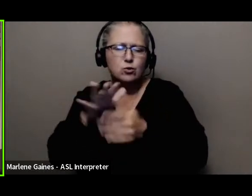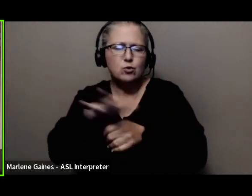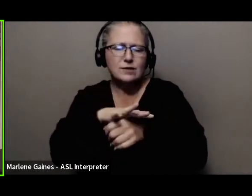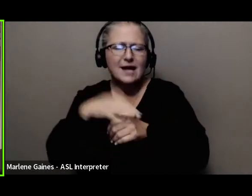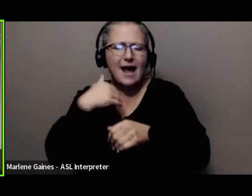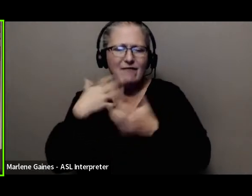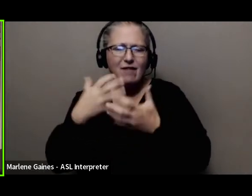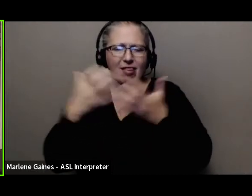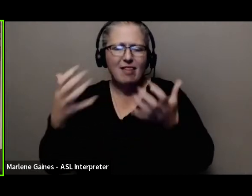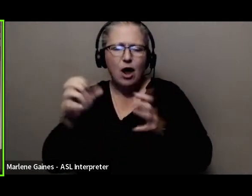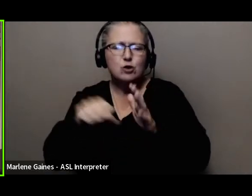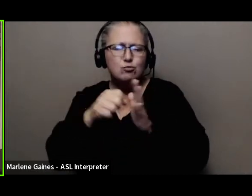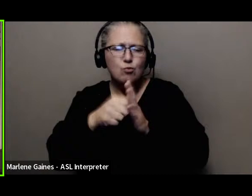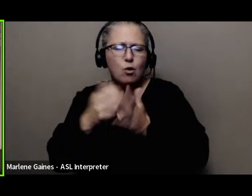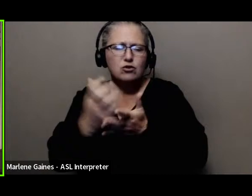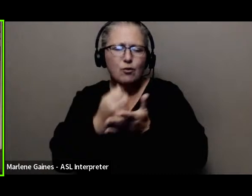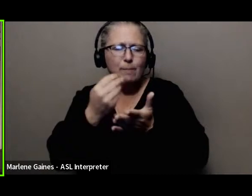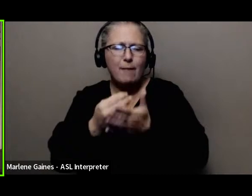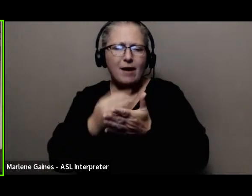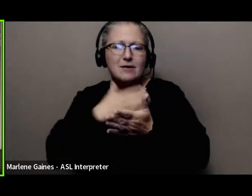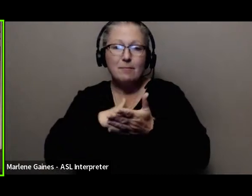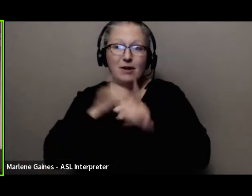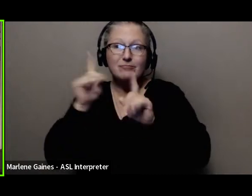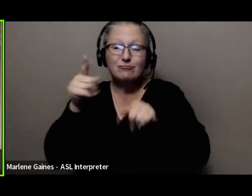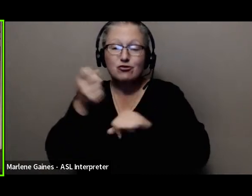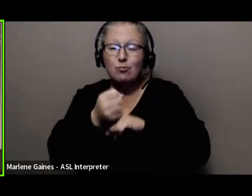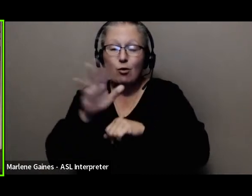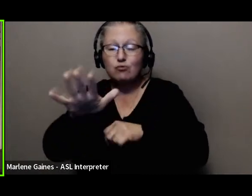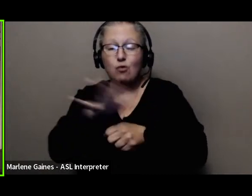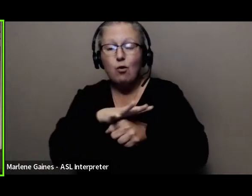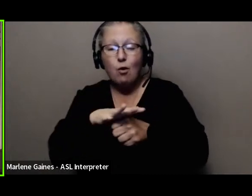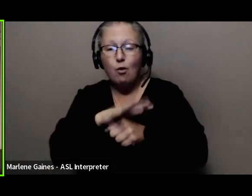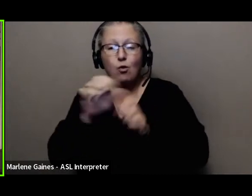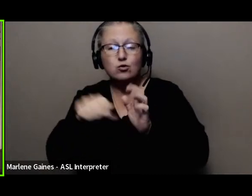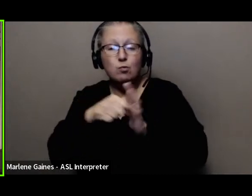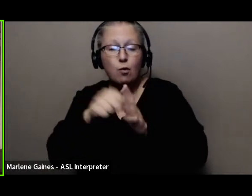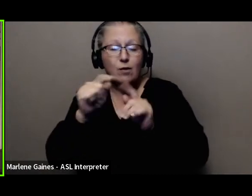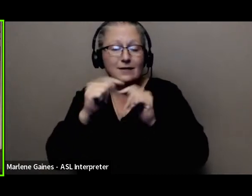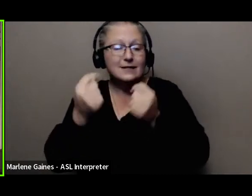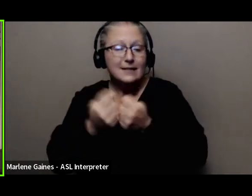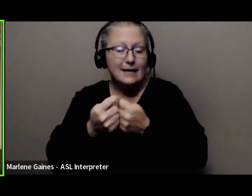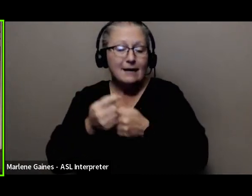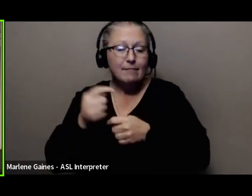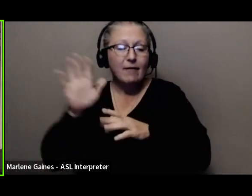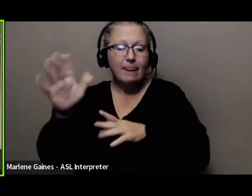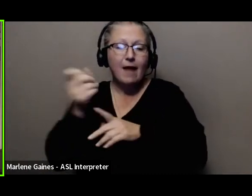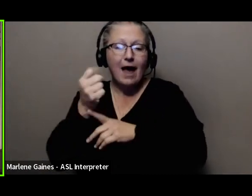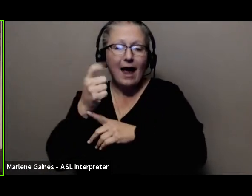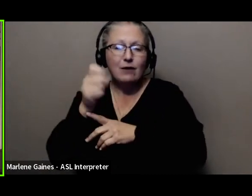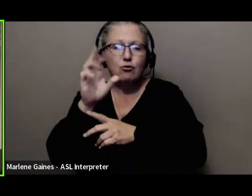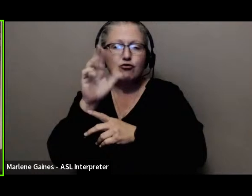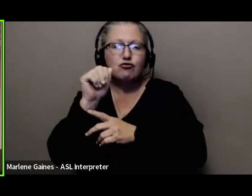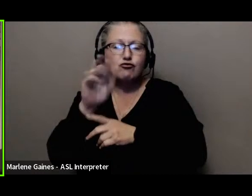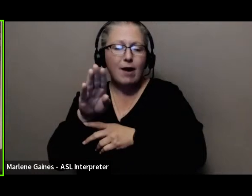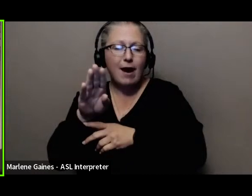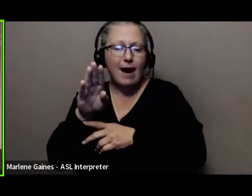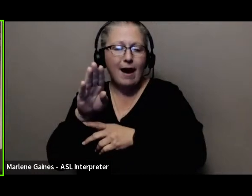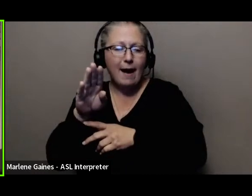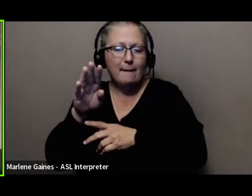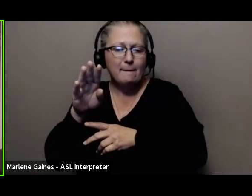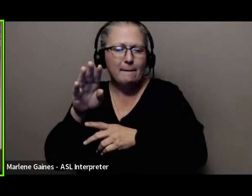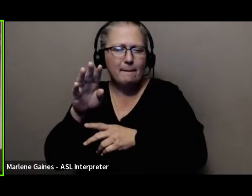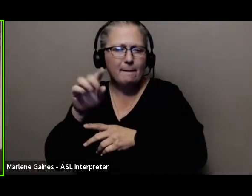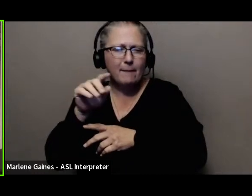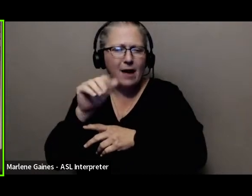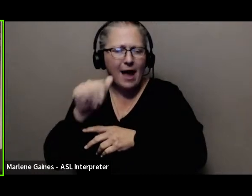a lot of sports fundraisers, so please get out and support your local sports teams. It was their annual crab feed that was held at San Bruno Senior